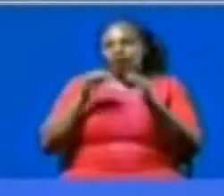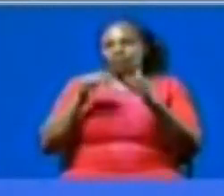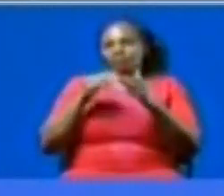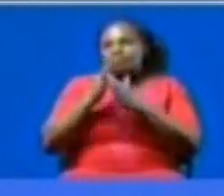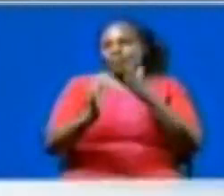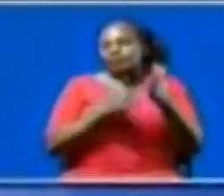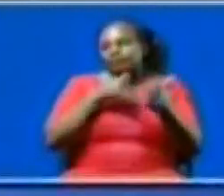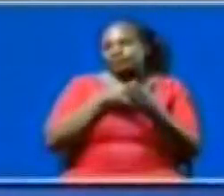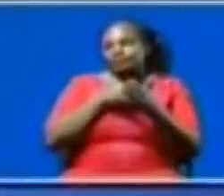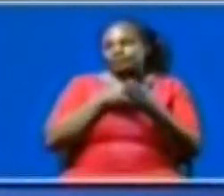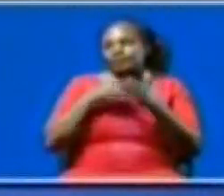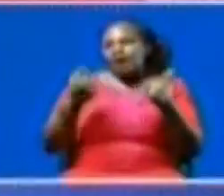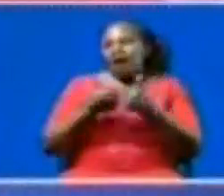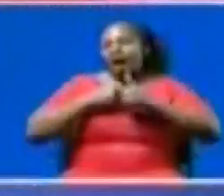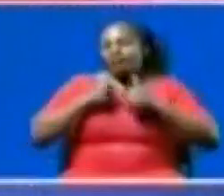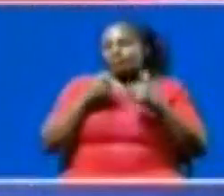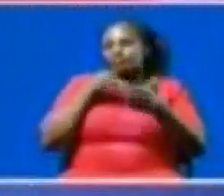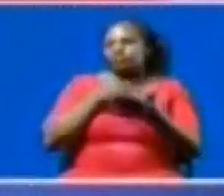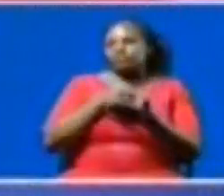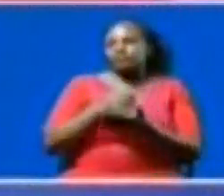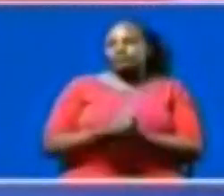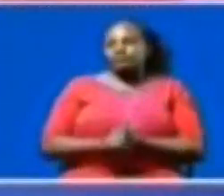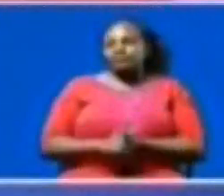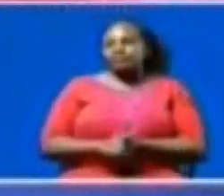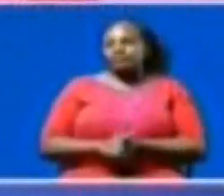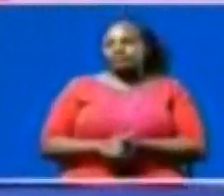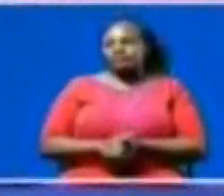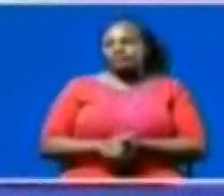But definitely happy to do it.